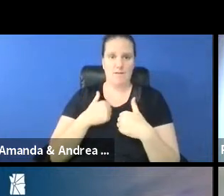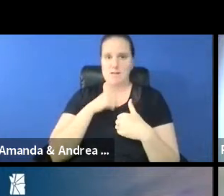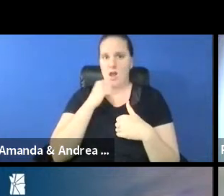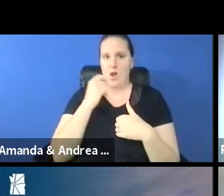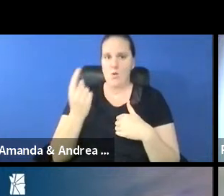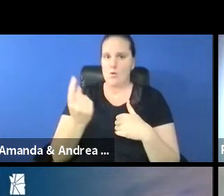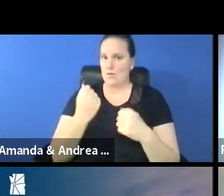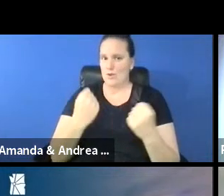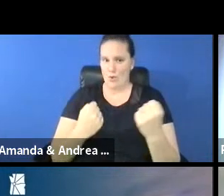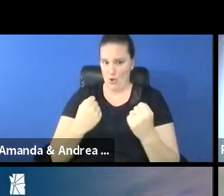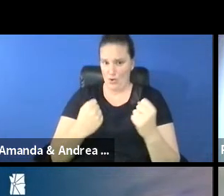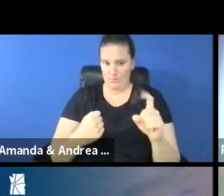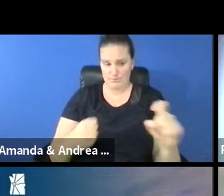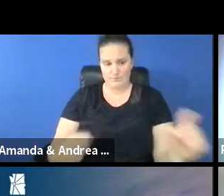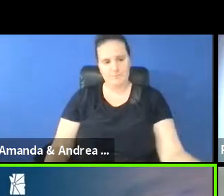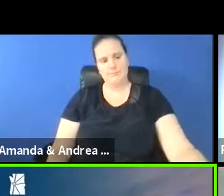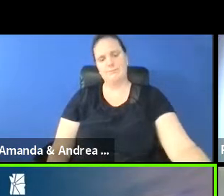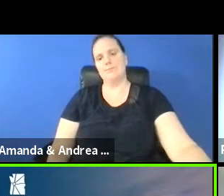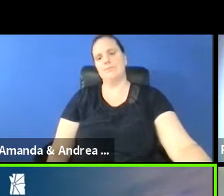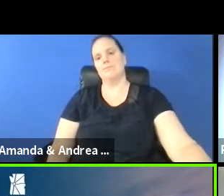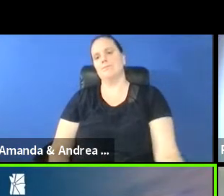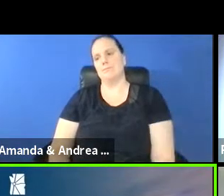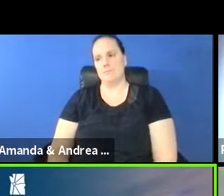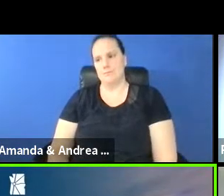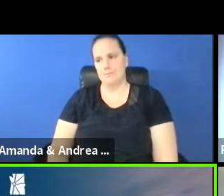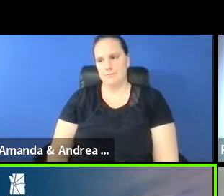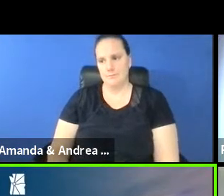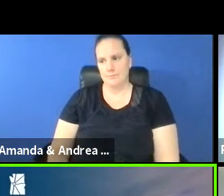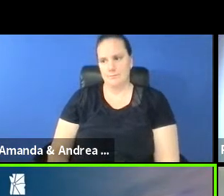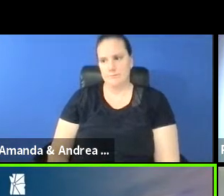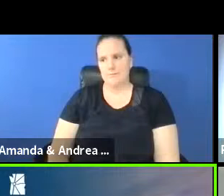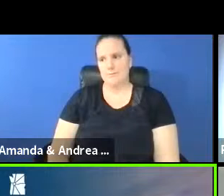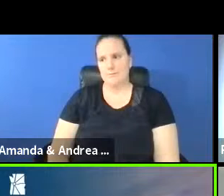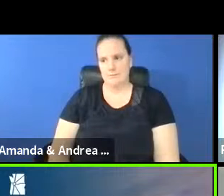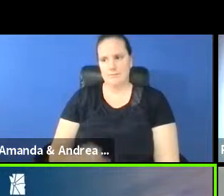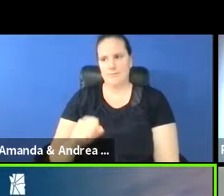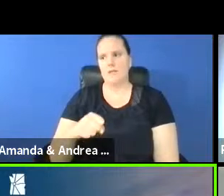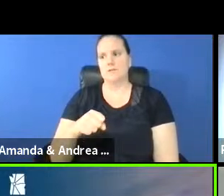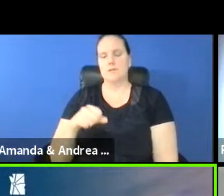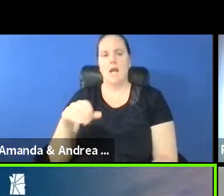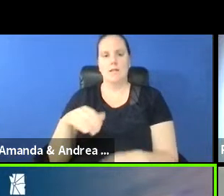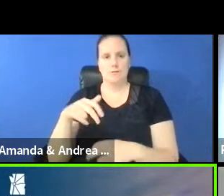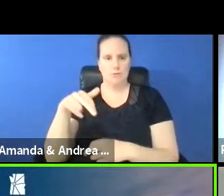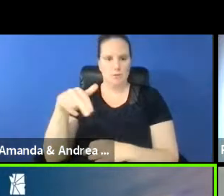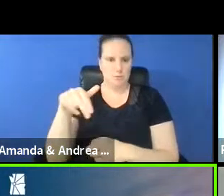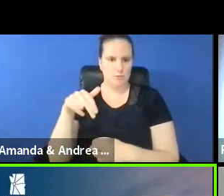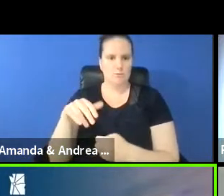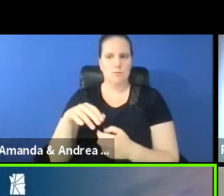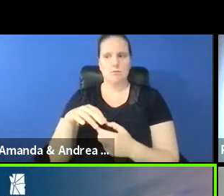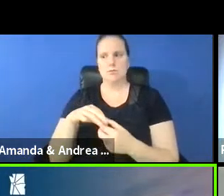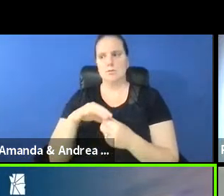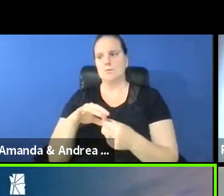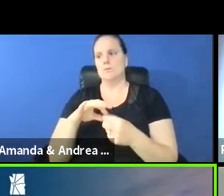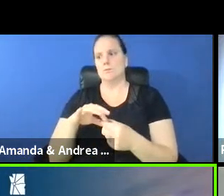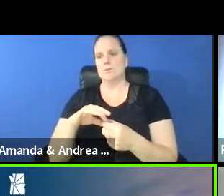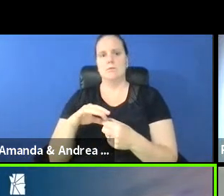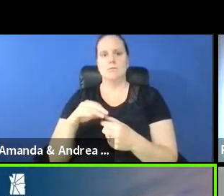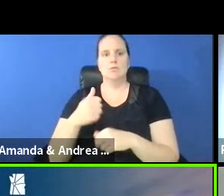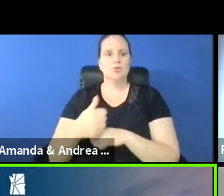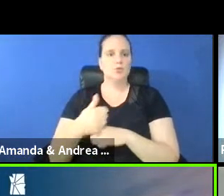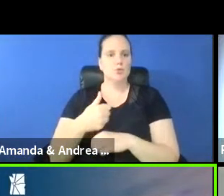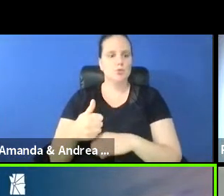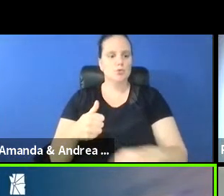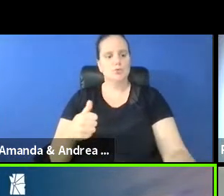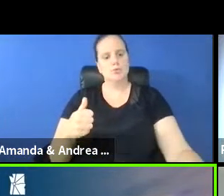cars? Yes, that last slide was about active transportation and connections. So that was kind of summarizing some of the